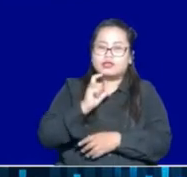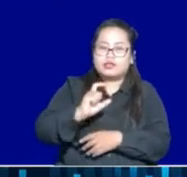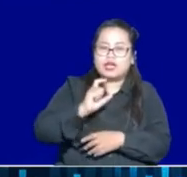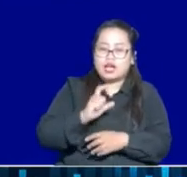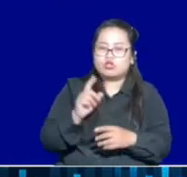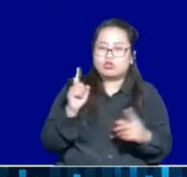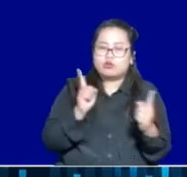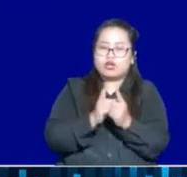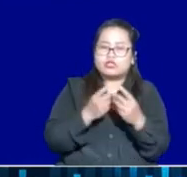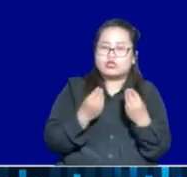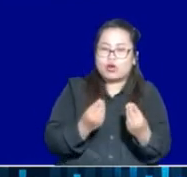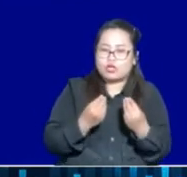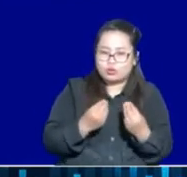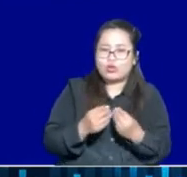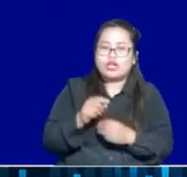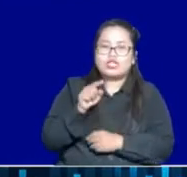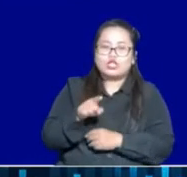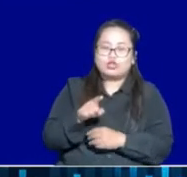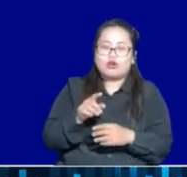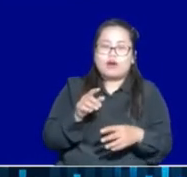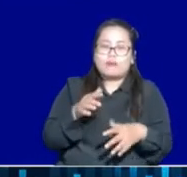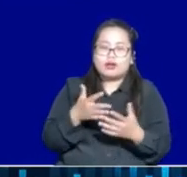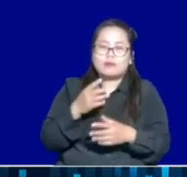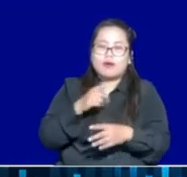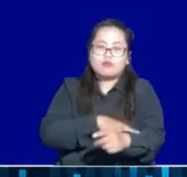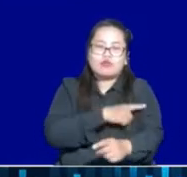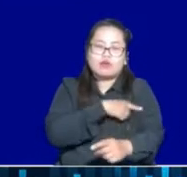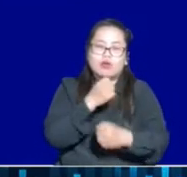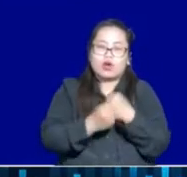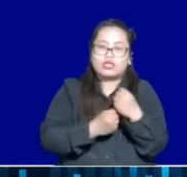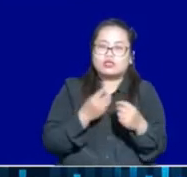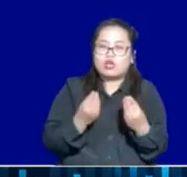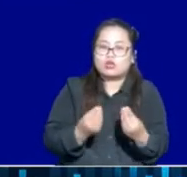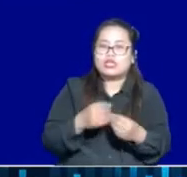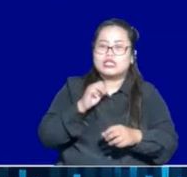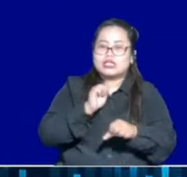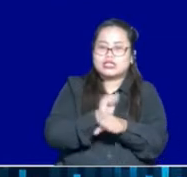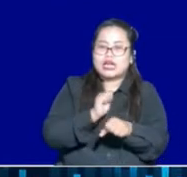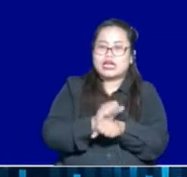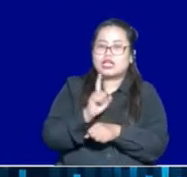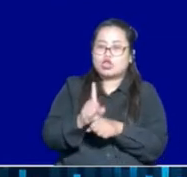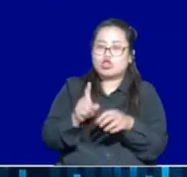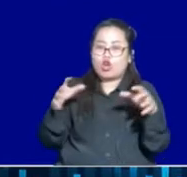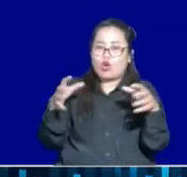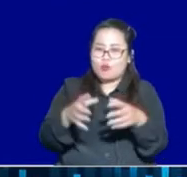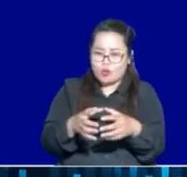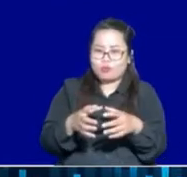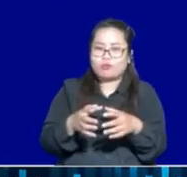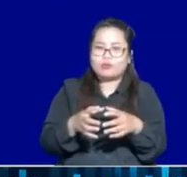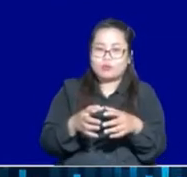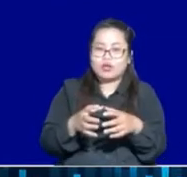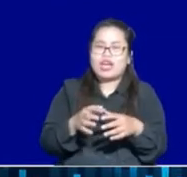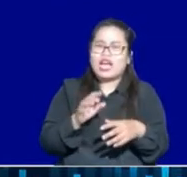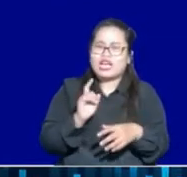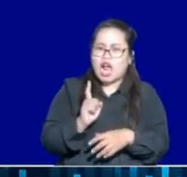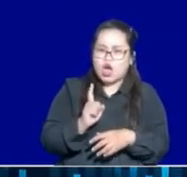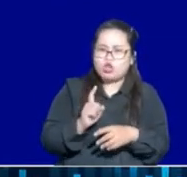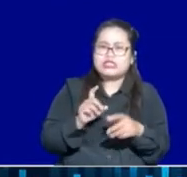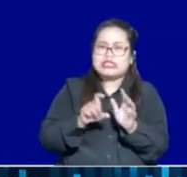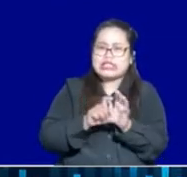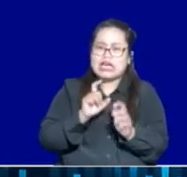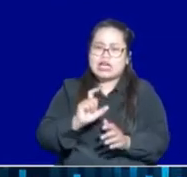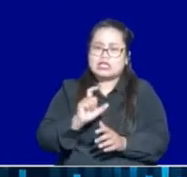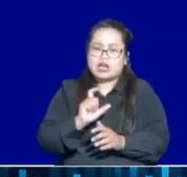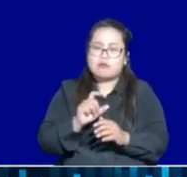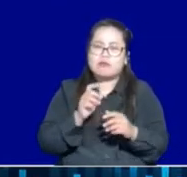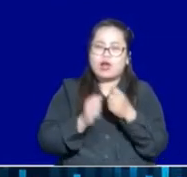And technology relies on collective know-how. Now, a collective know-how, the amount of collective